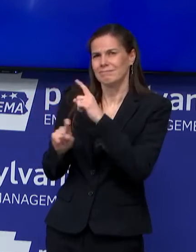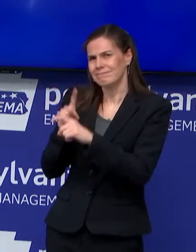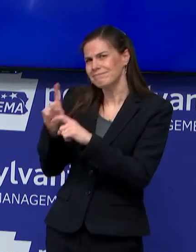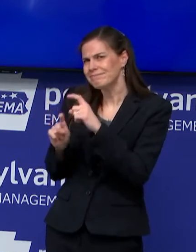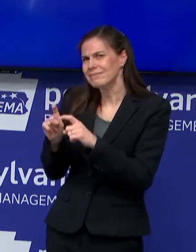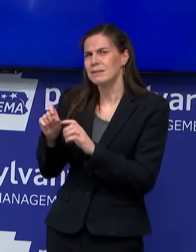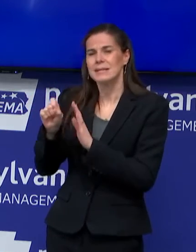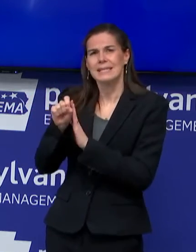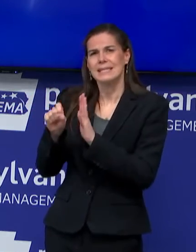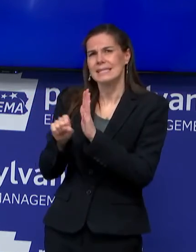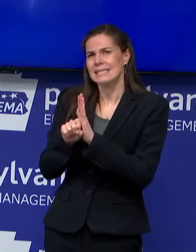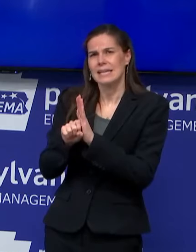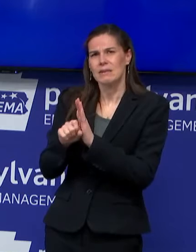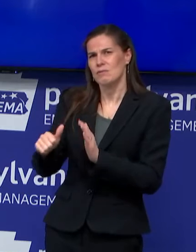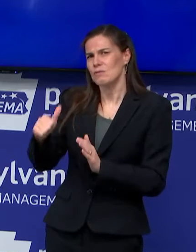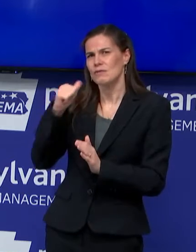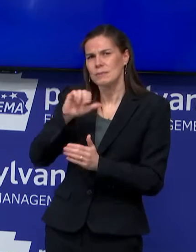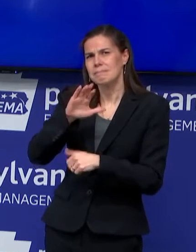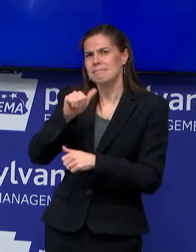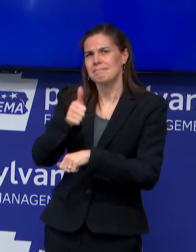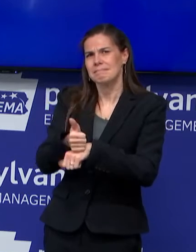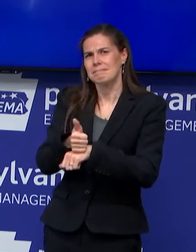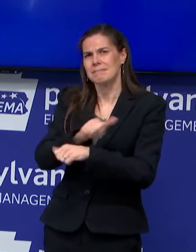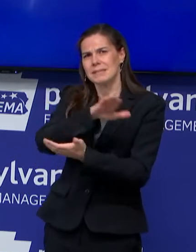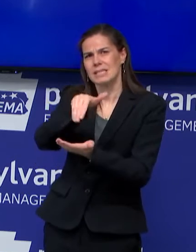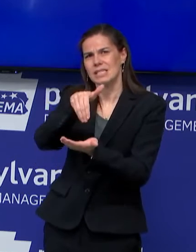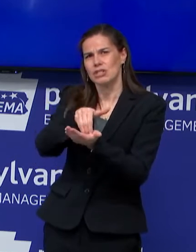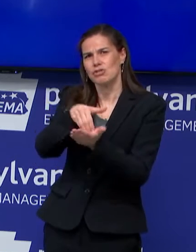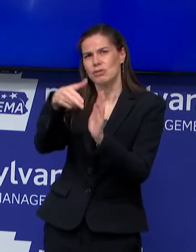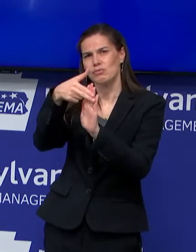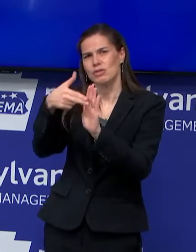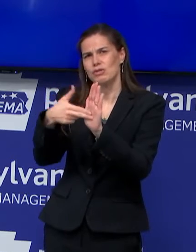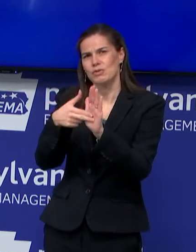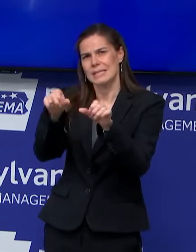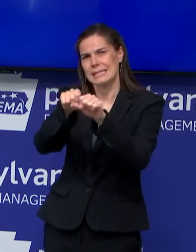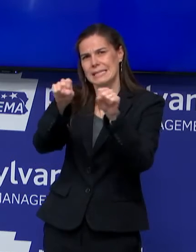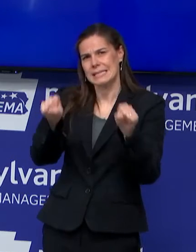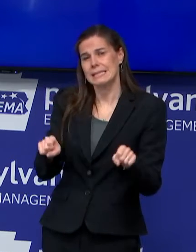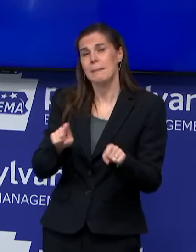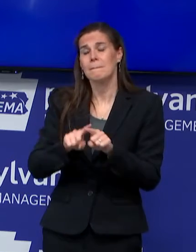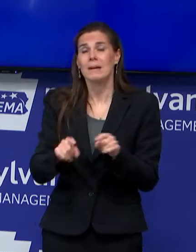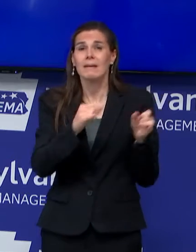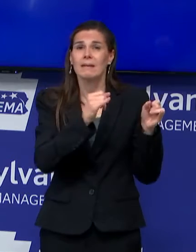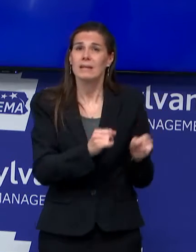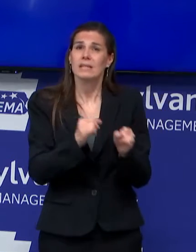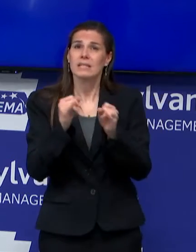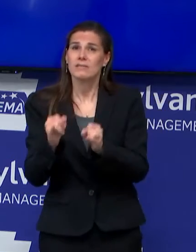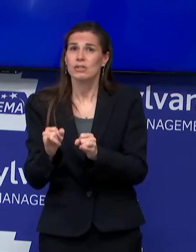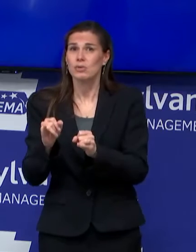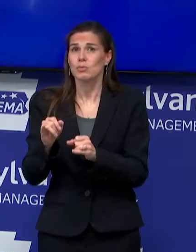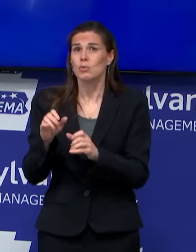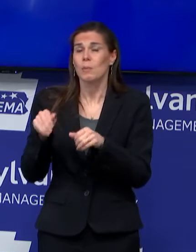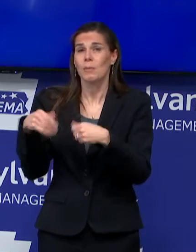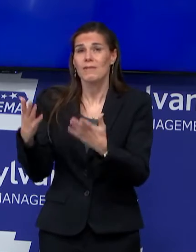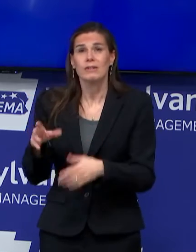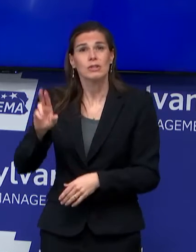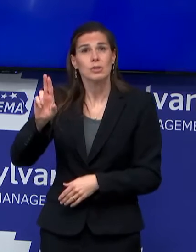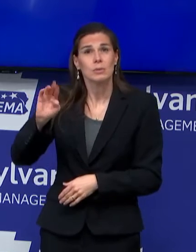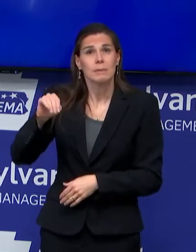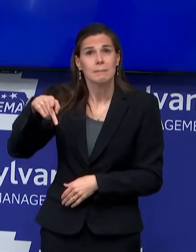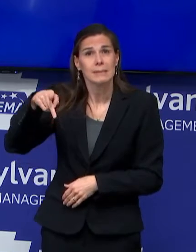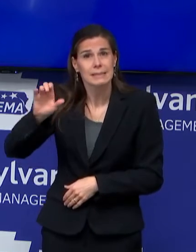any sort of centralized registration system. We've seen individual providers start doing so, UPMC, individual